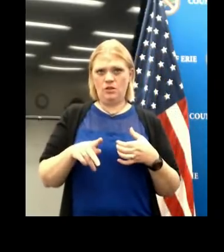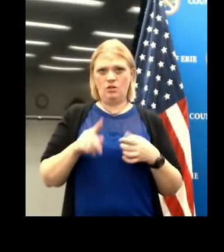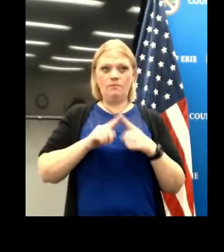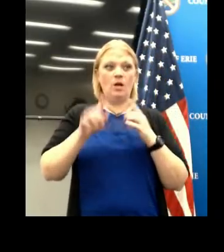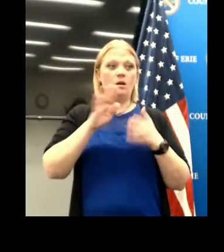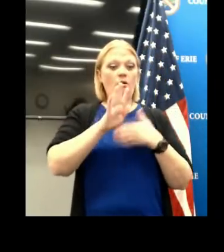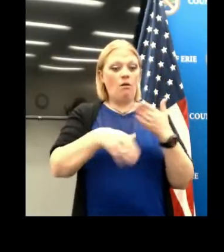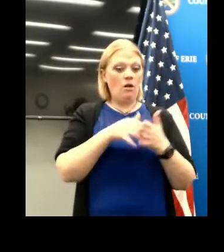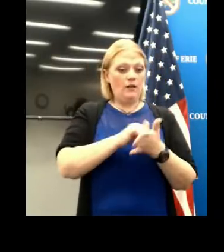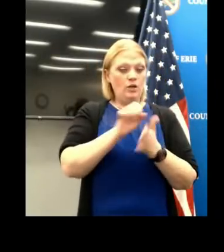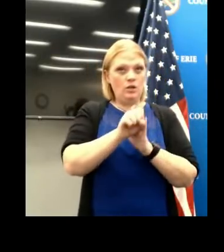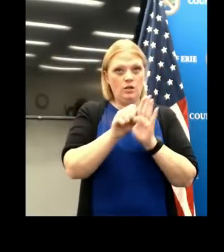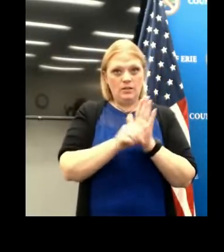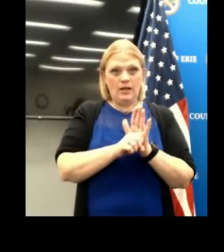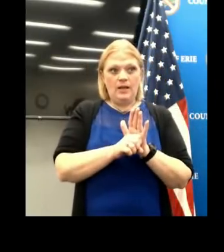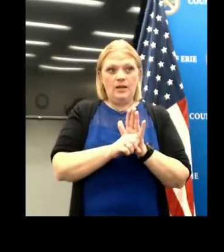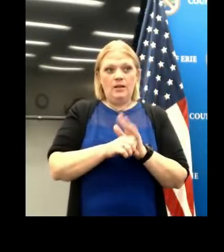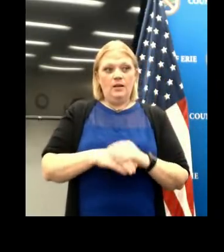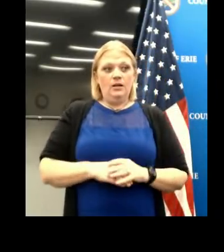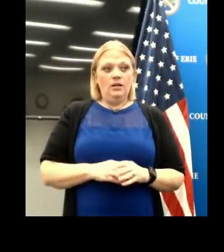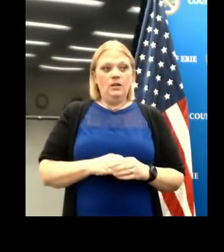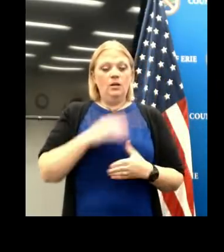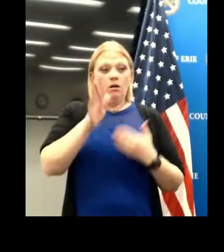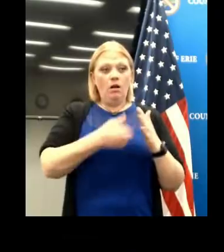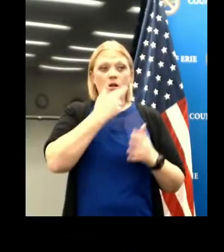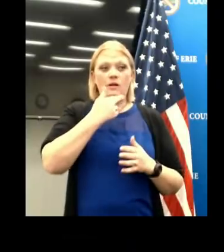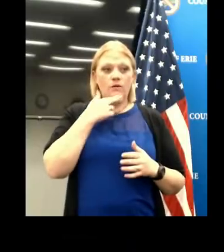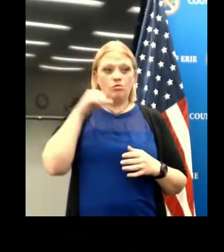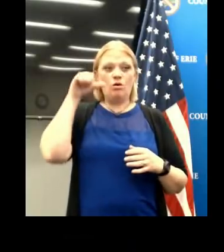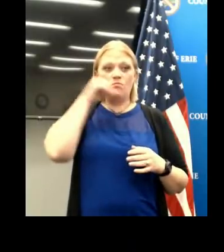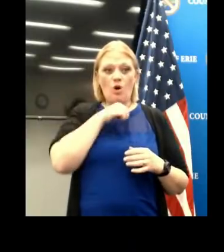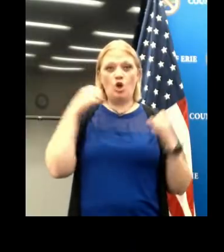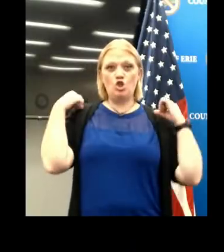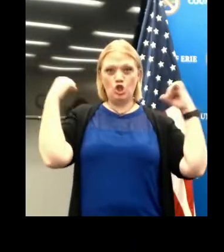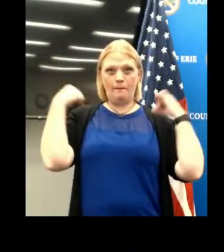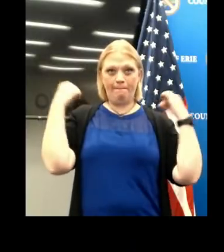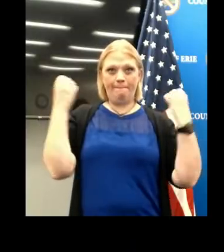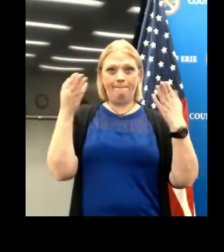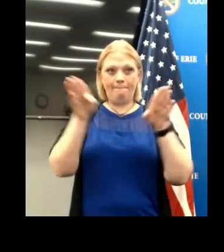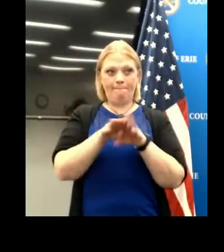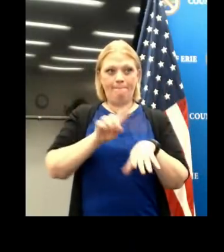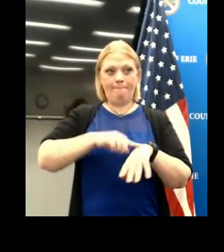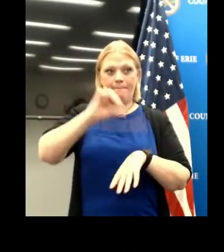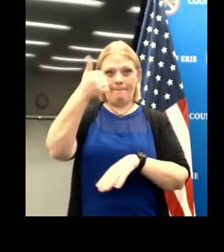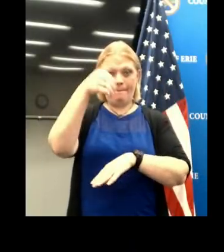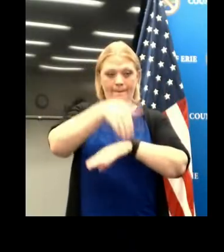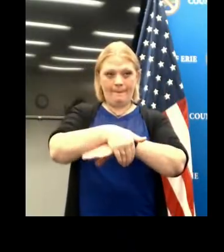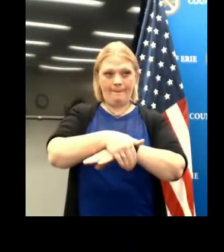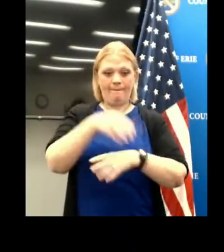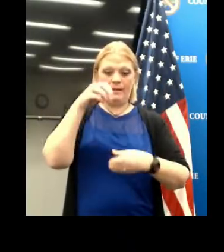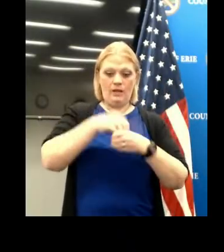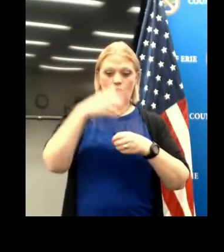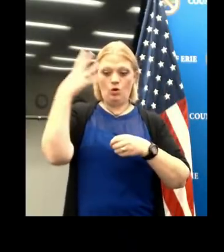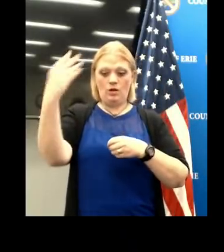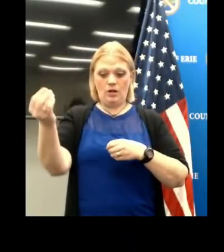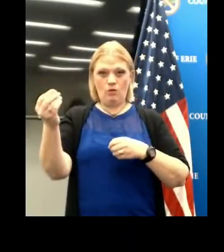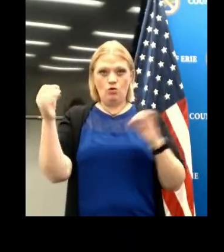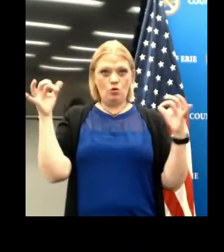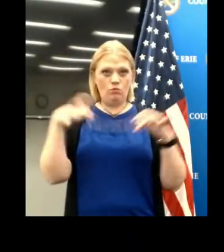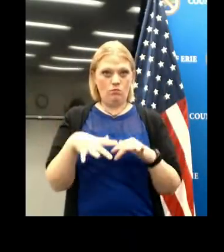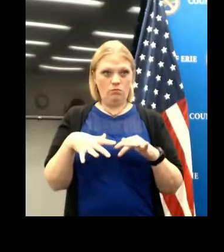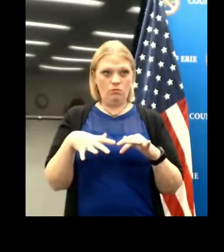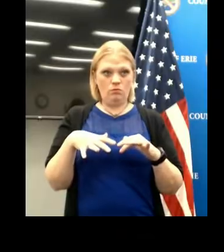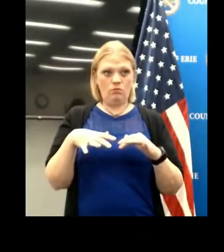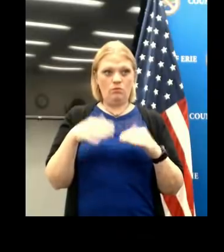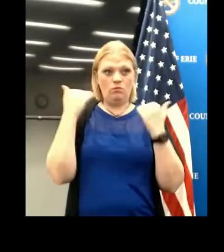viewing area, all restaurants, bars, and gyms must close at 10 p.m. Indoor and outdoor gatherings are limited to more than